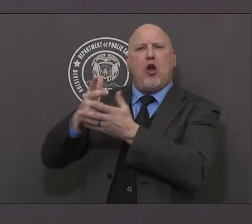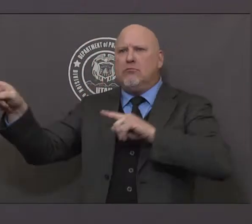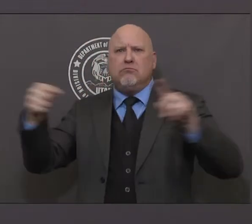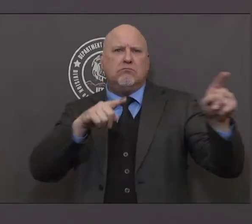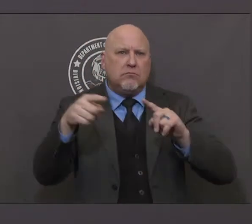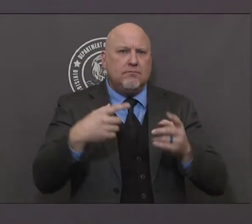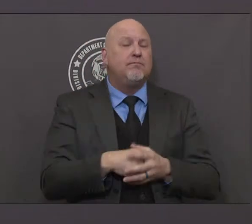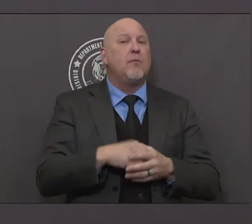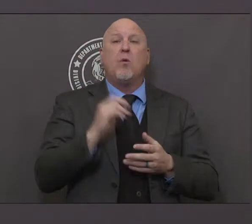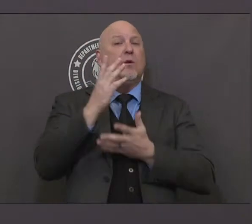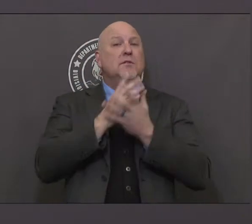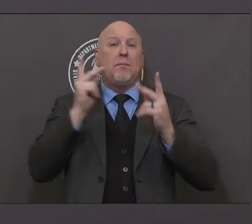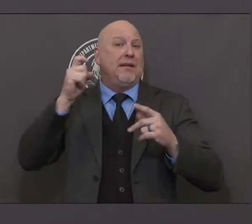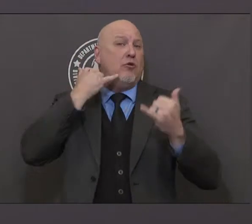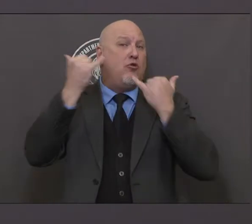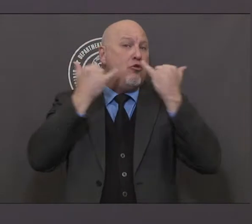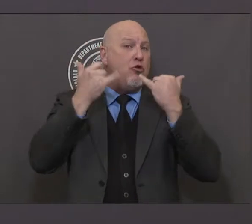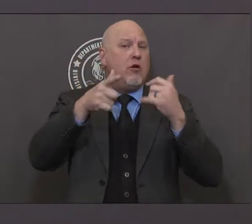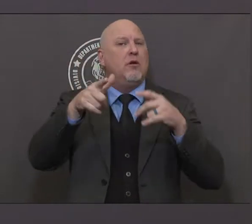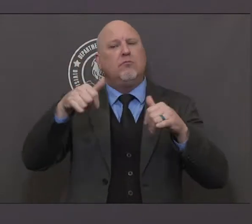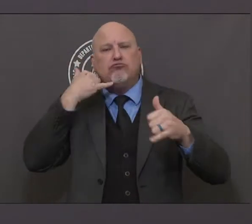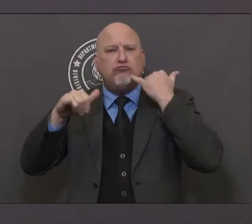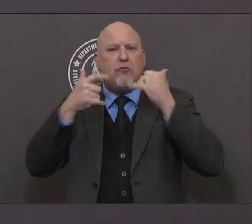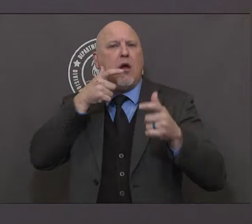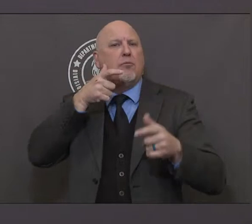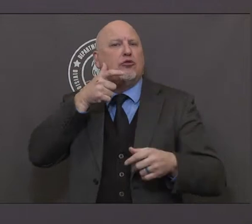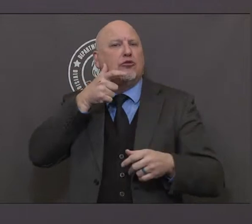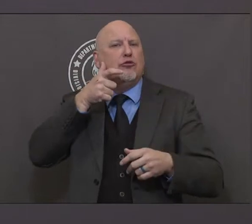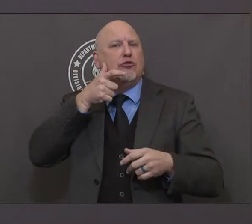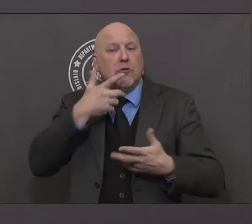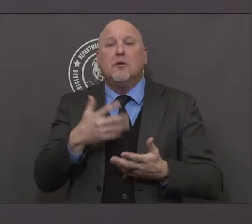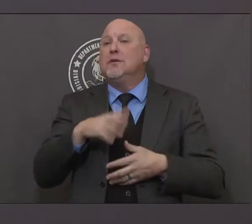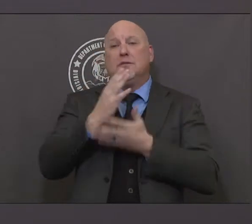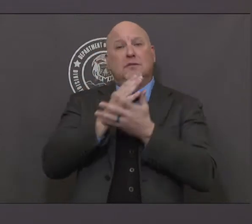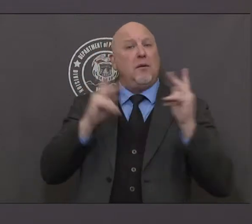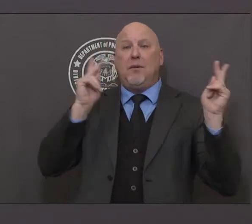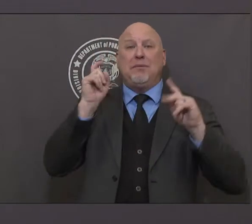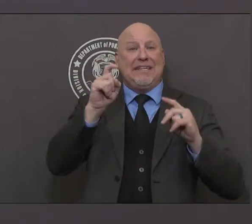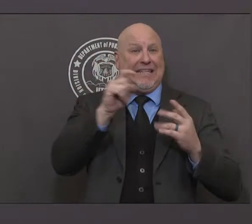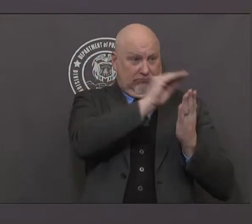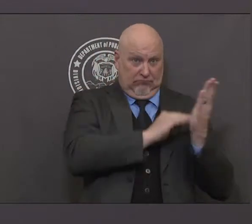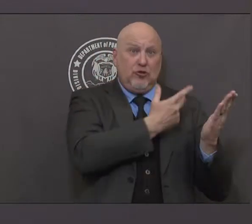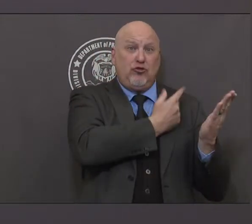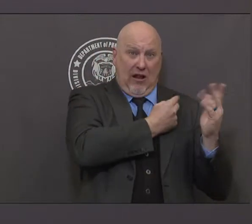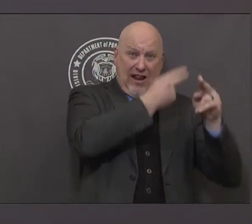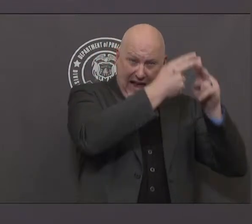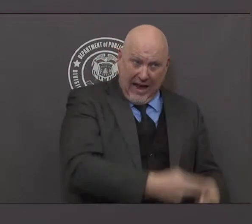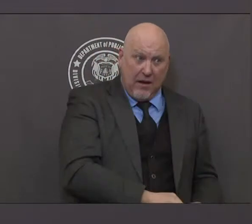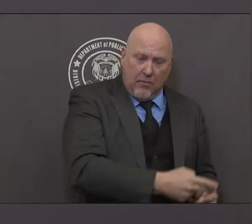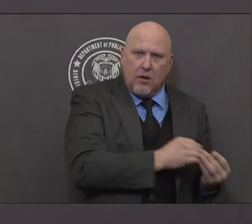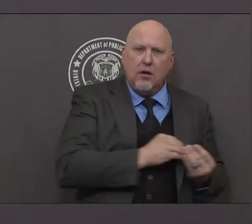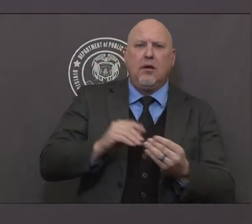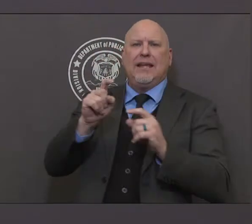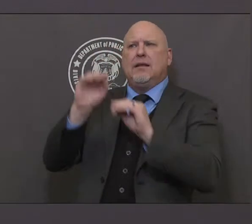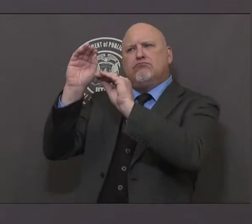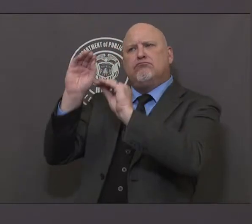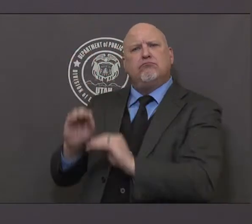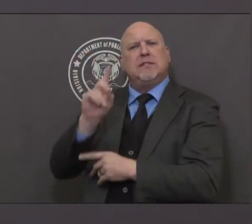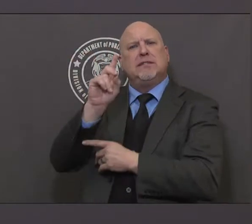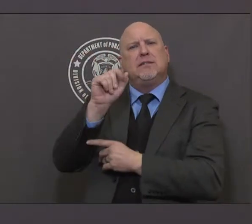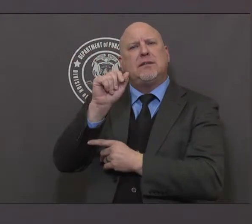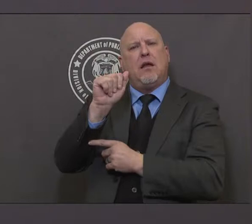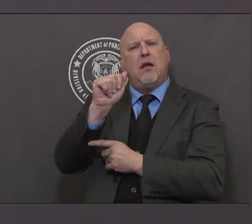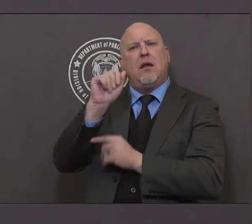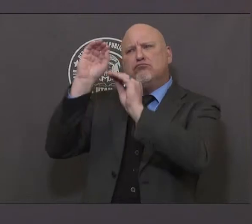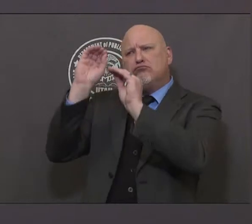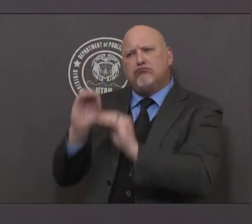effort. I don't have a number to give you today, so don't call anyone today, but in the coming days, there will be information. So if